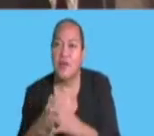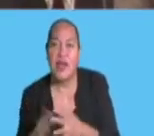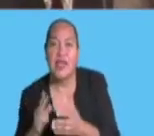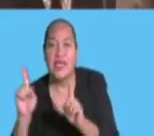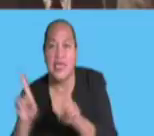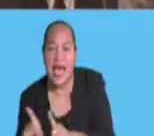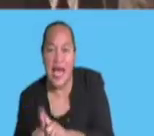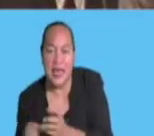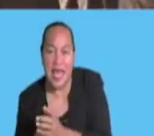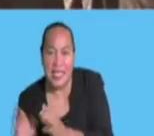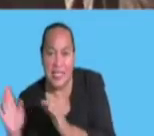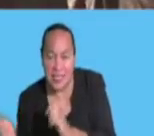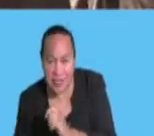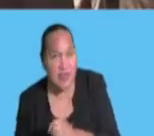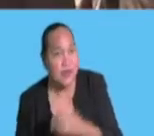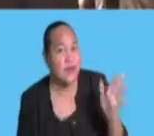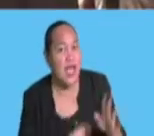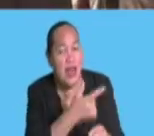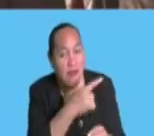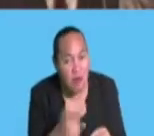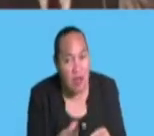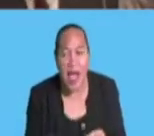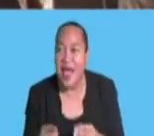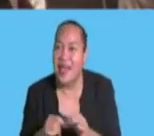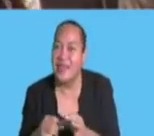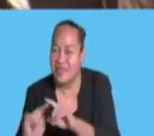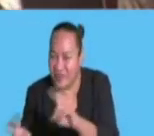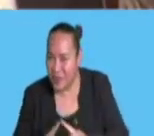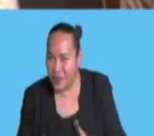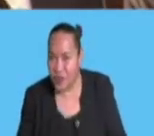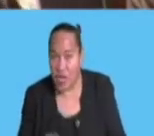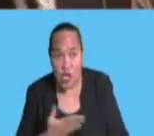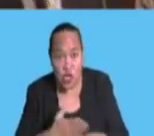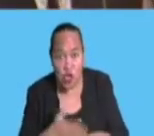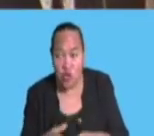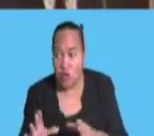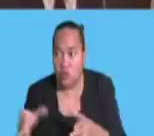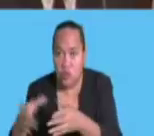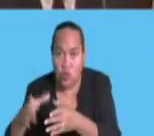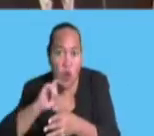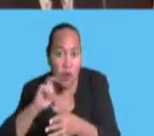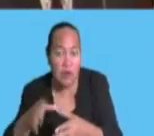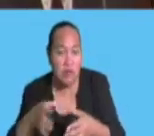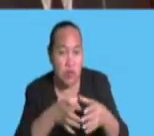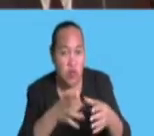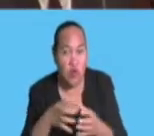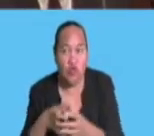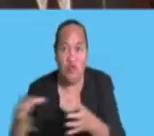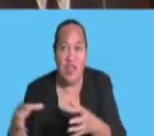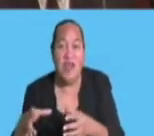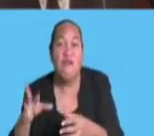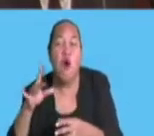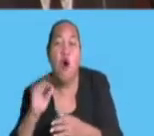Neitasiri, Sabsabu and Levuka, and Namau and Balibuto. Construction of 6 new reservoirs to increase bulk water storage in Nandi